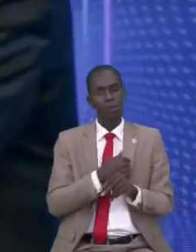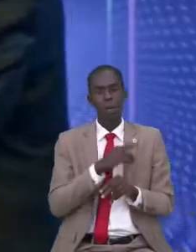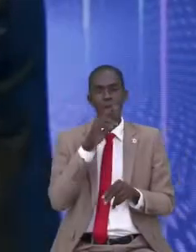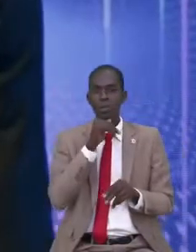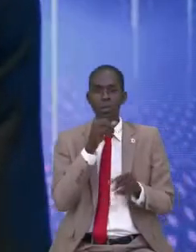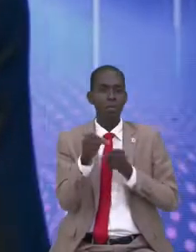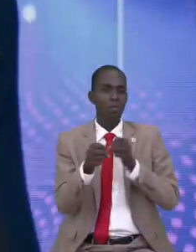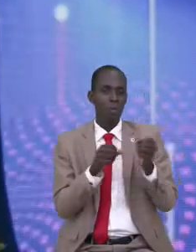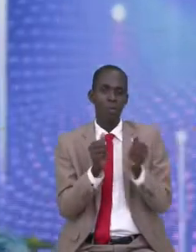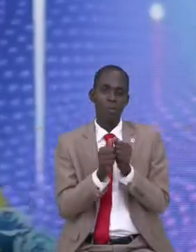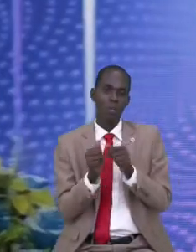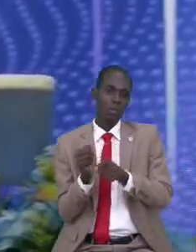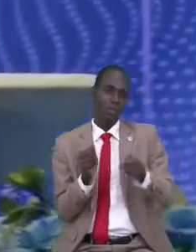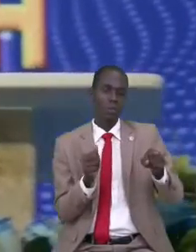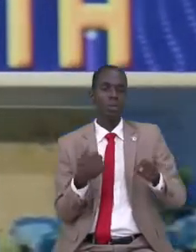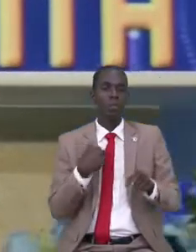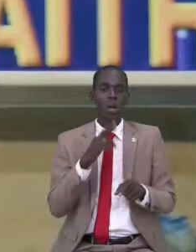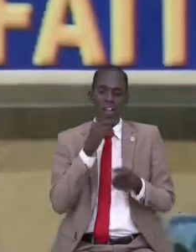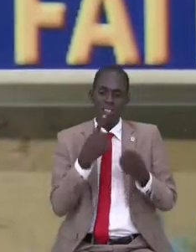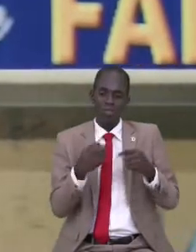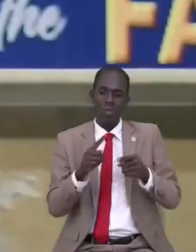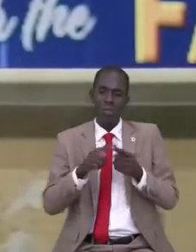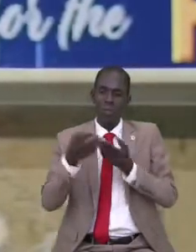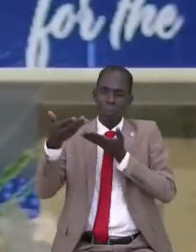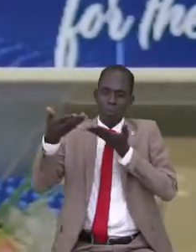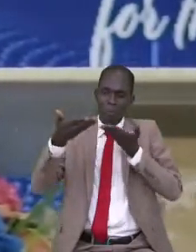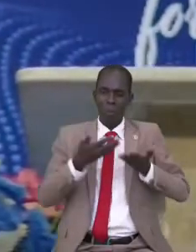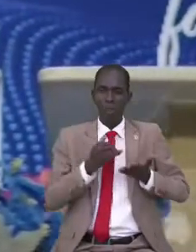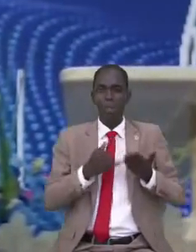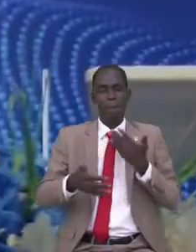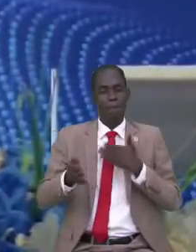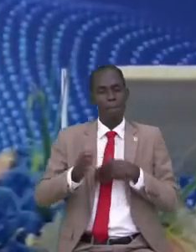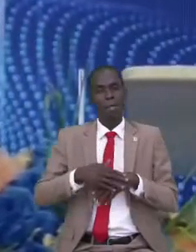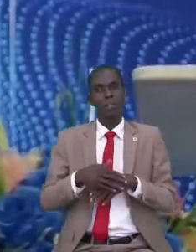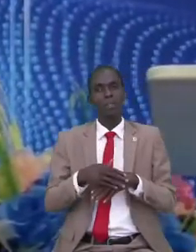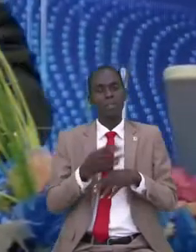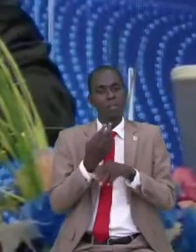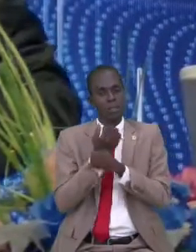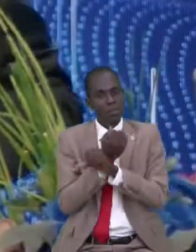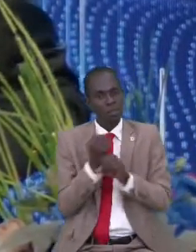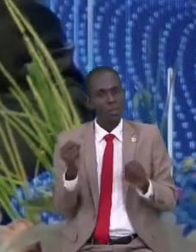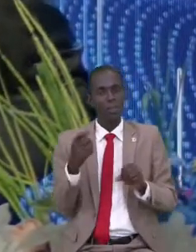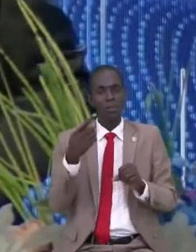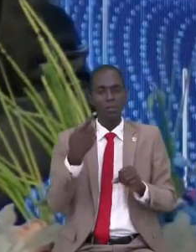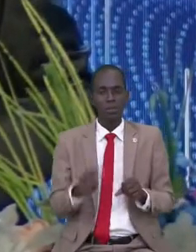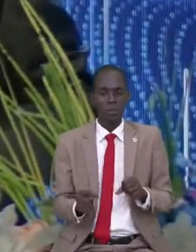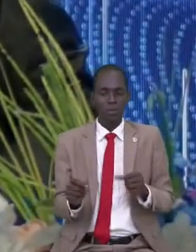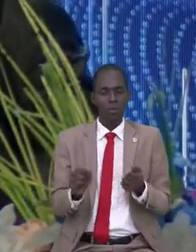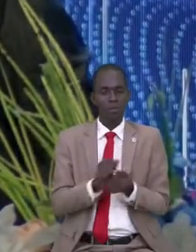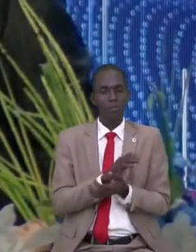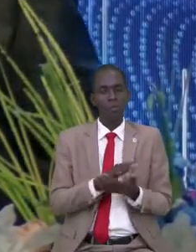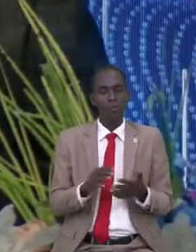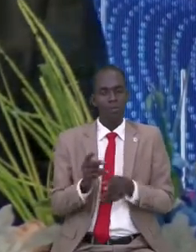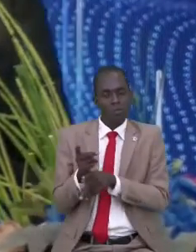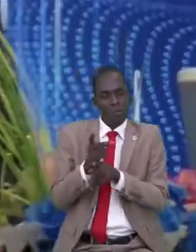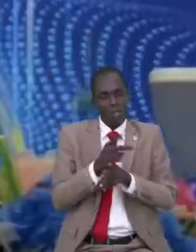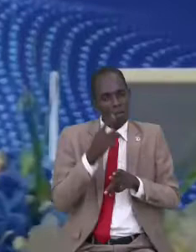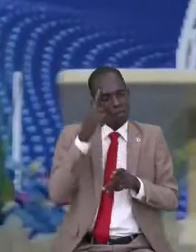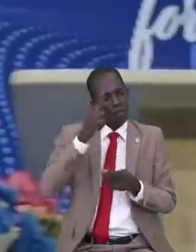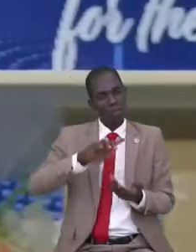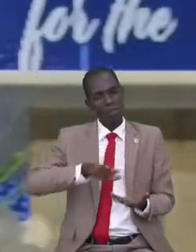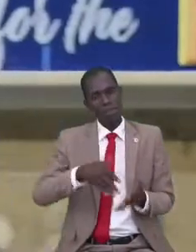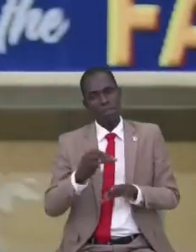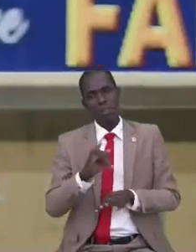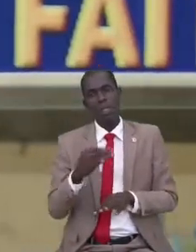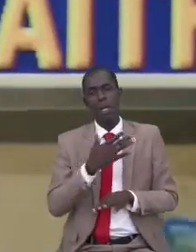them. You're trying to rescue them. Rescue the perishing. You care for the dying. And you speak